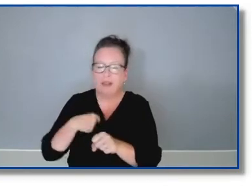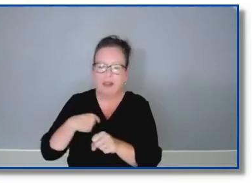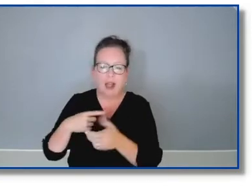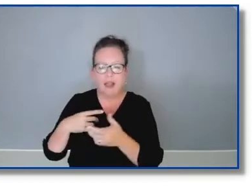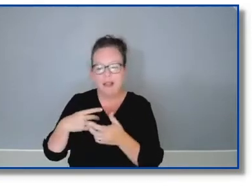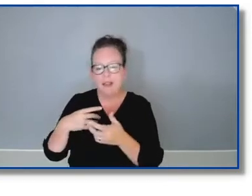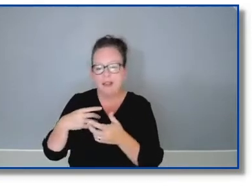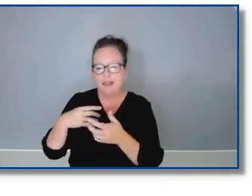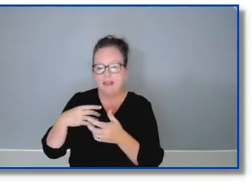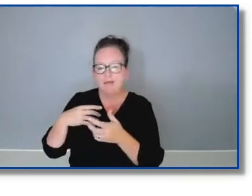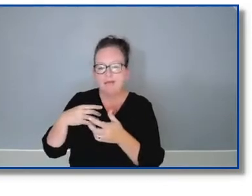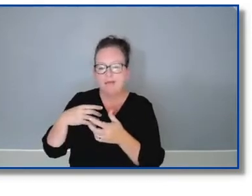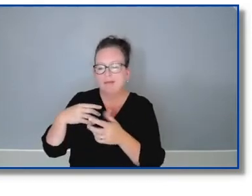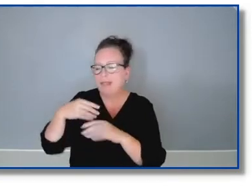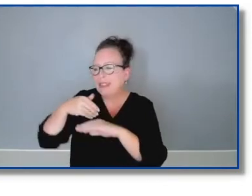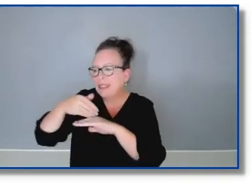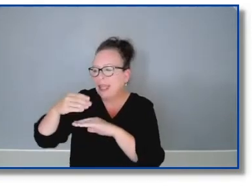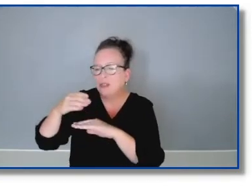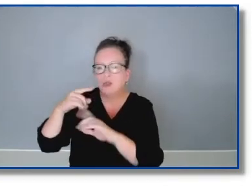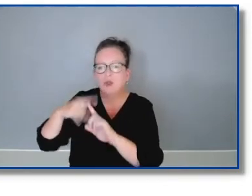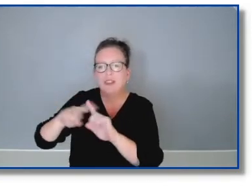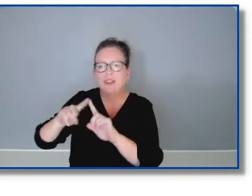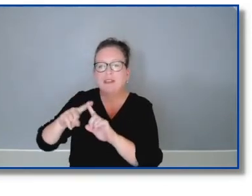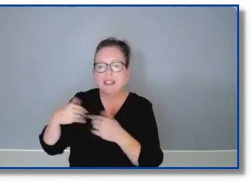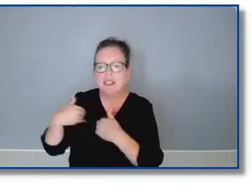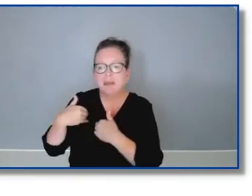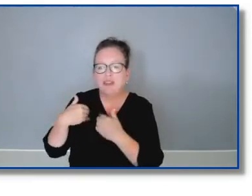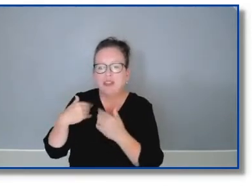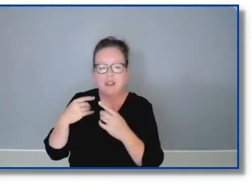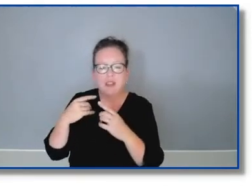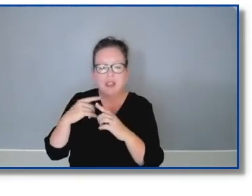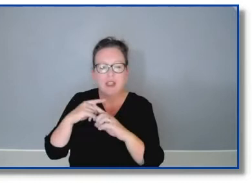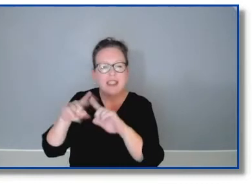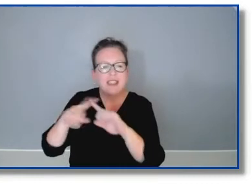another species, to colonies of living termites.